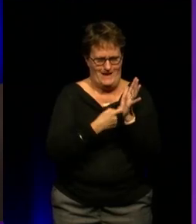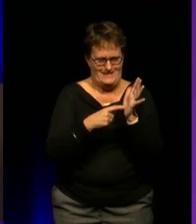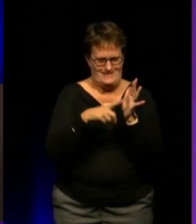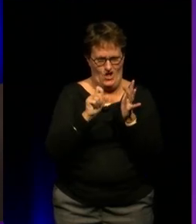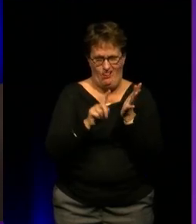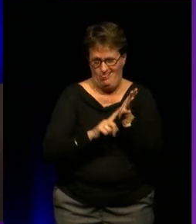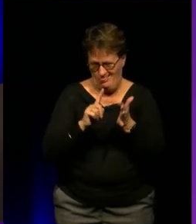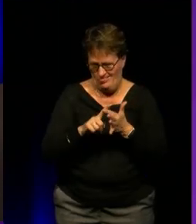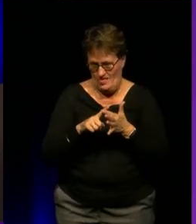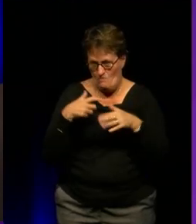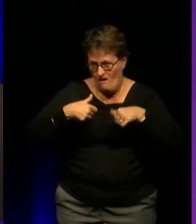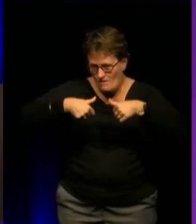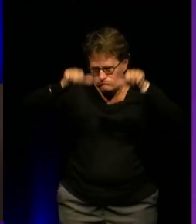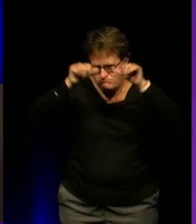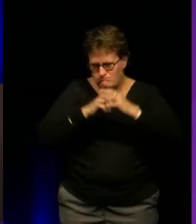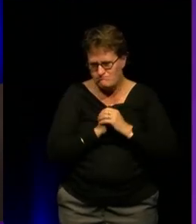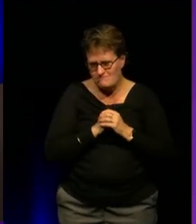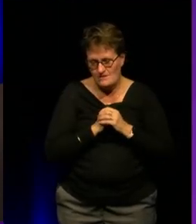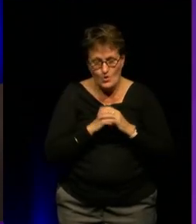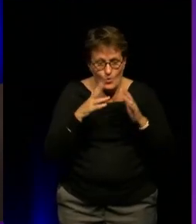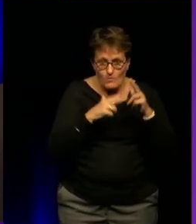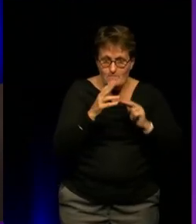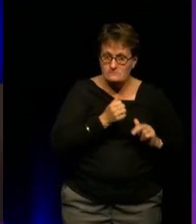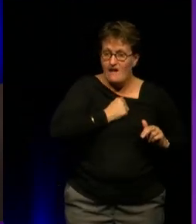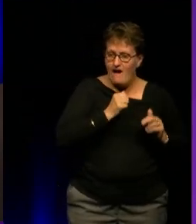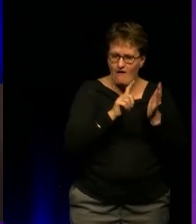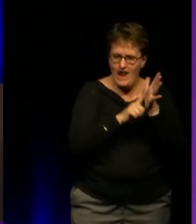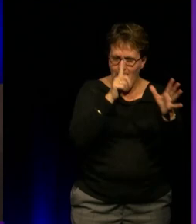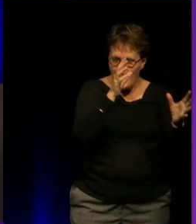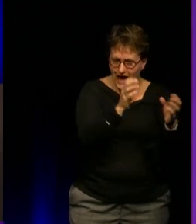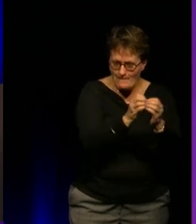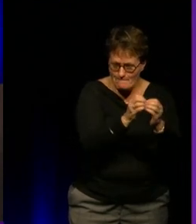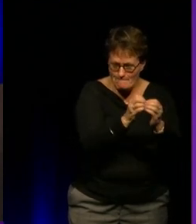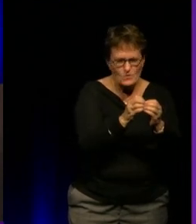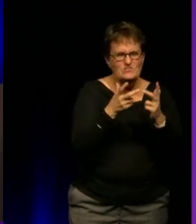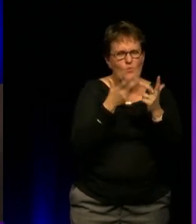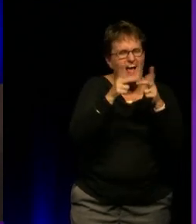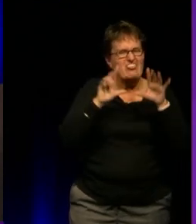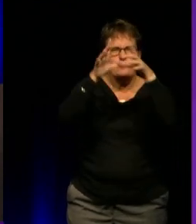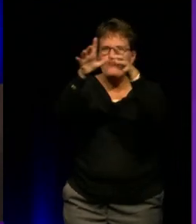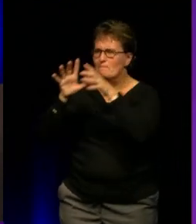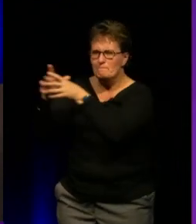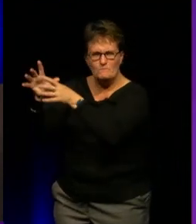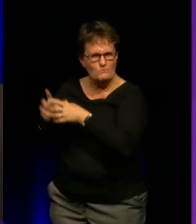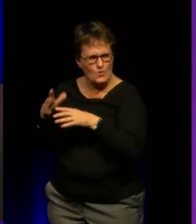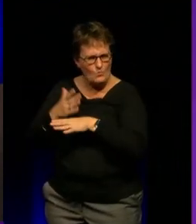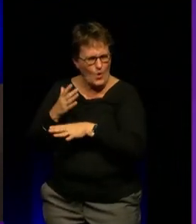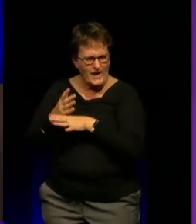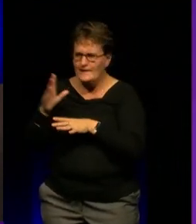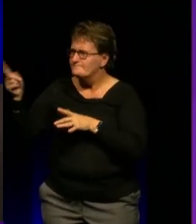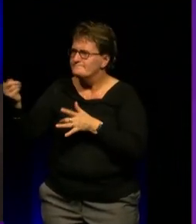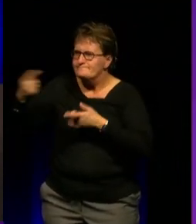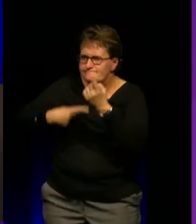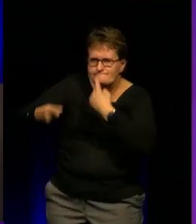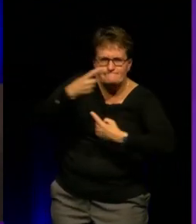the years. We built our own lab to stop this stuff of having outsourced groups that wasn't really working. We built our own lab in Didsbury